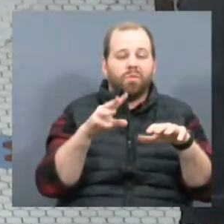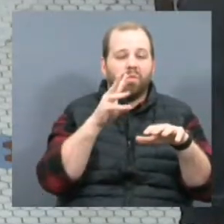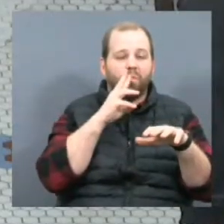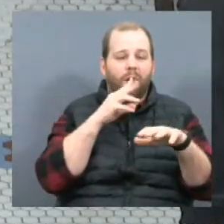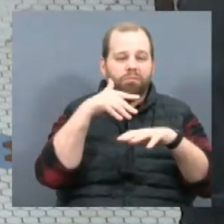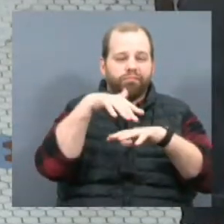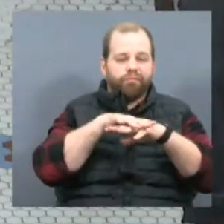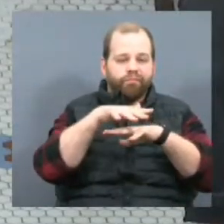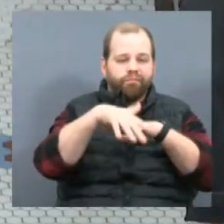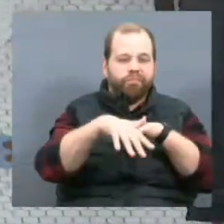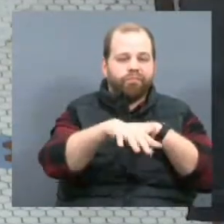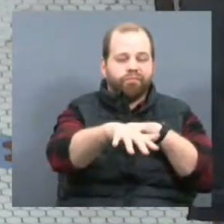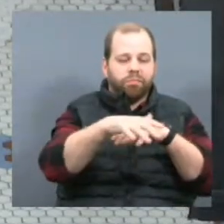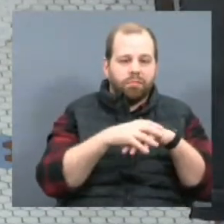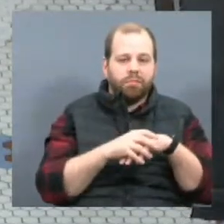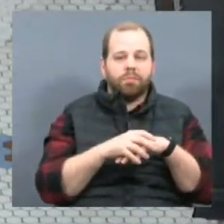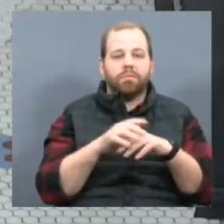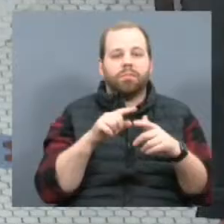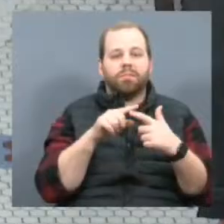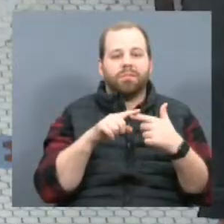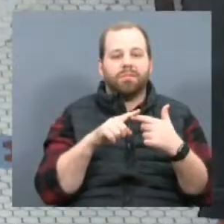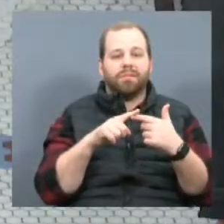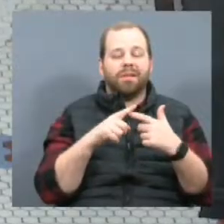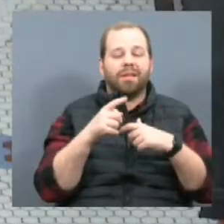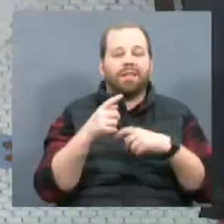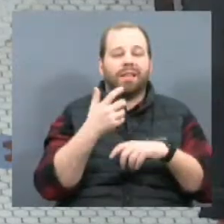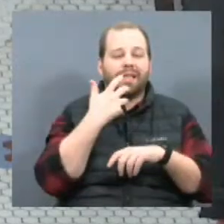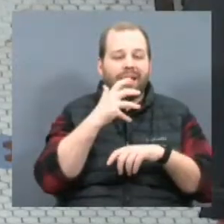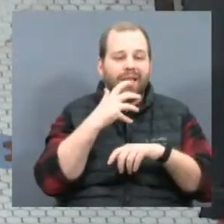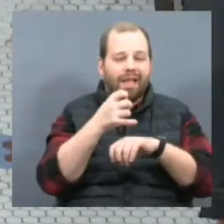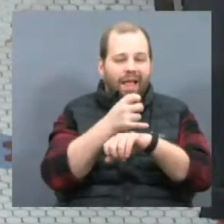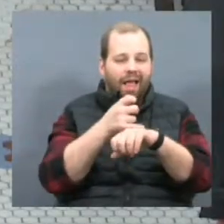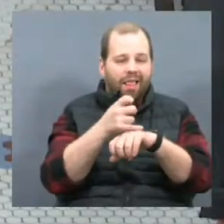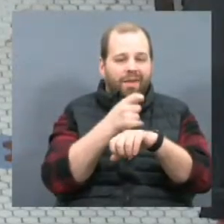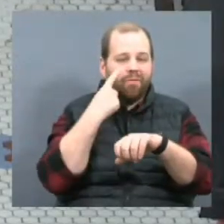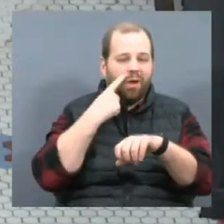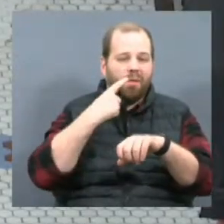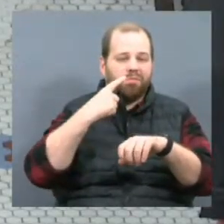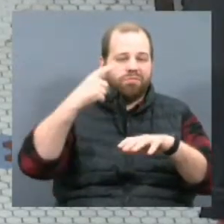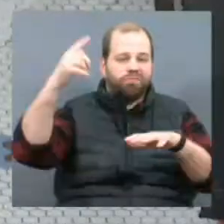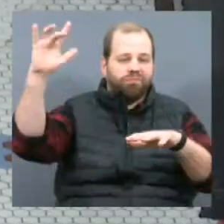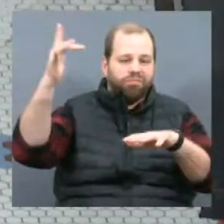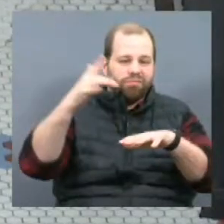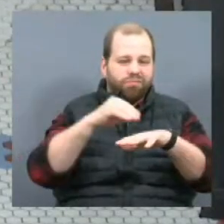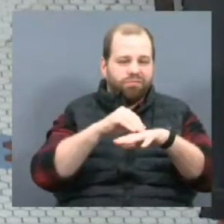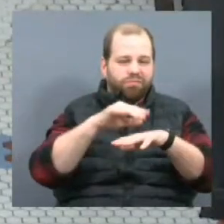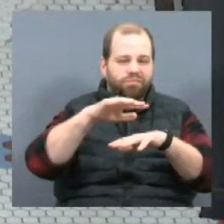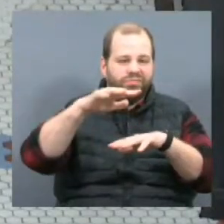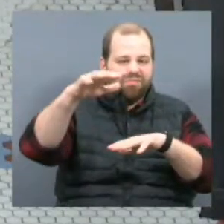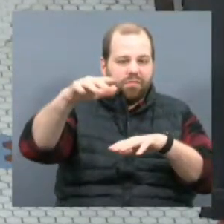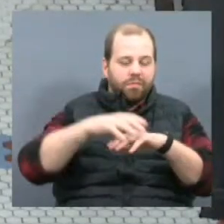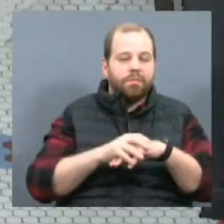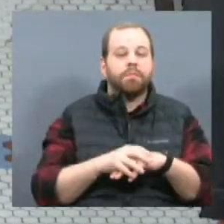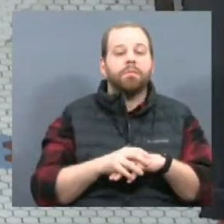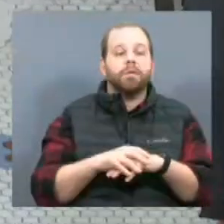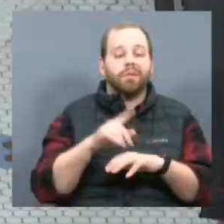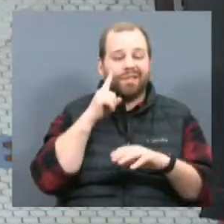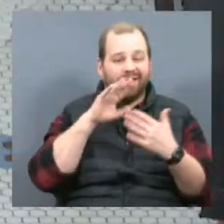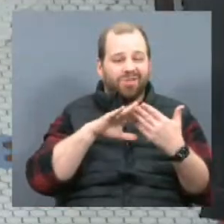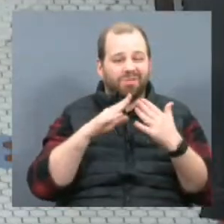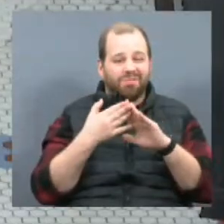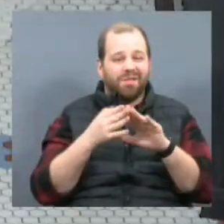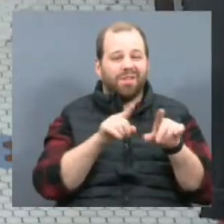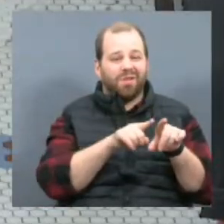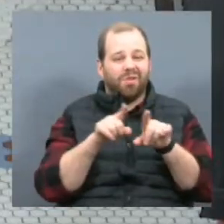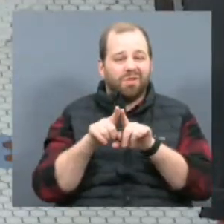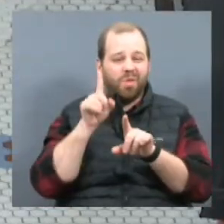runoff, heated island effect from the new paved surfaces. On the community, you would disrupt historic